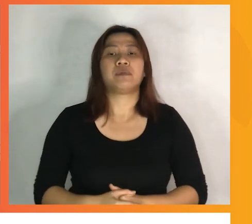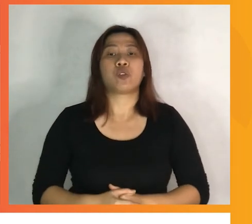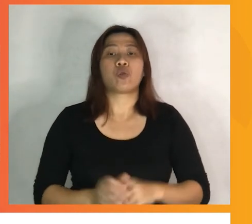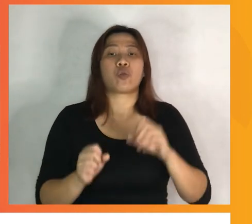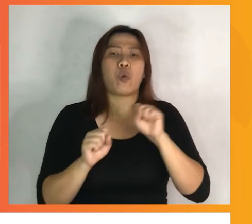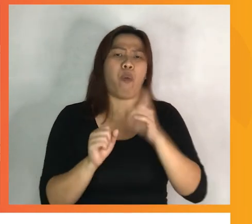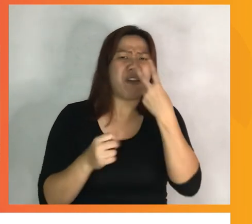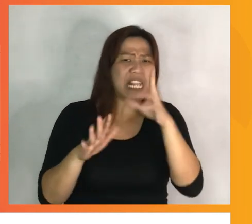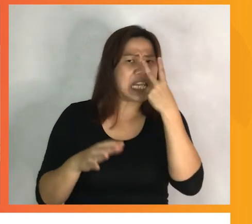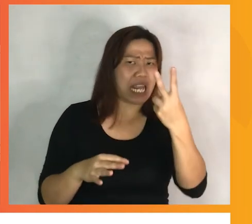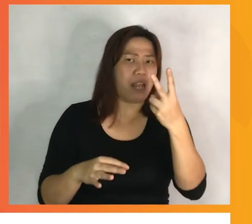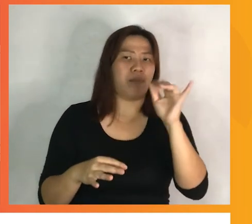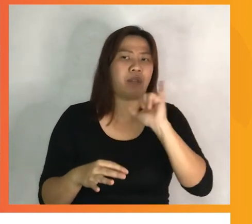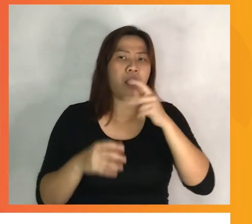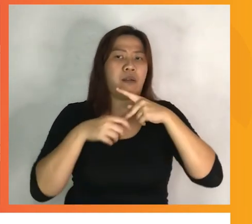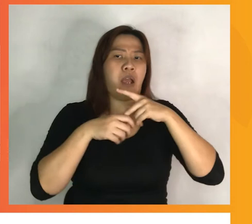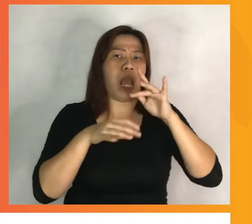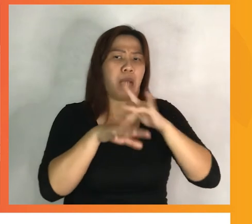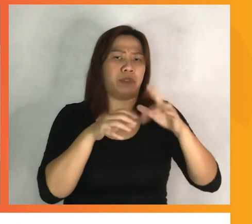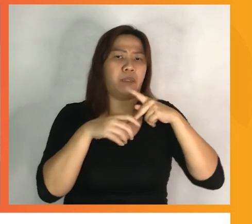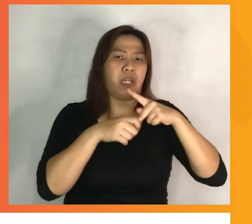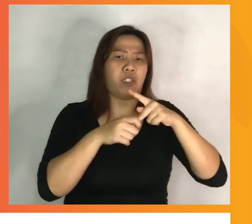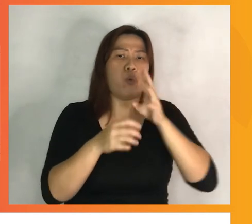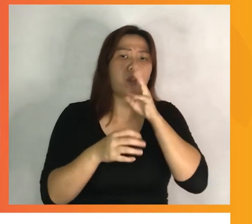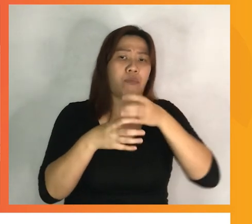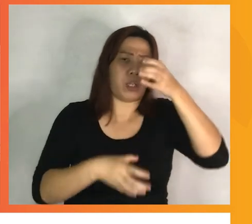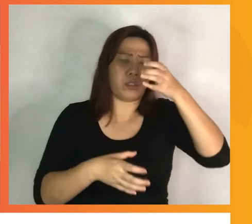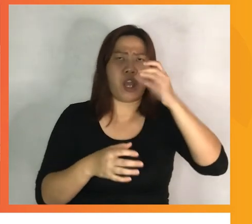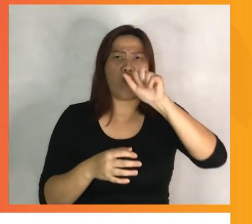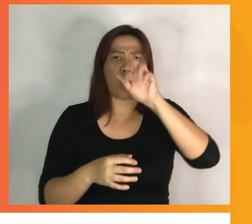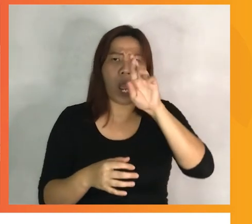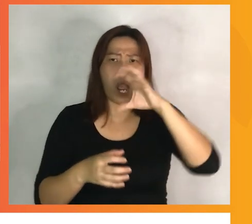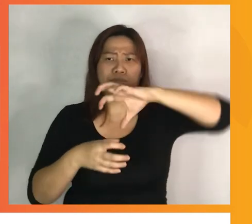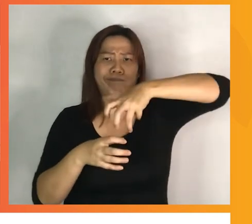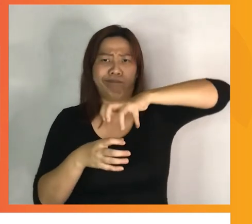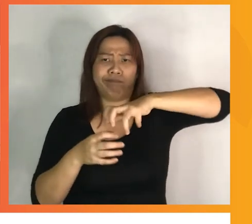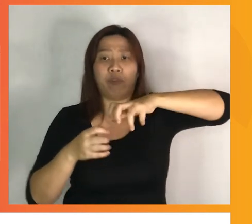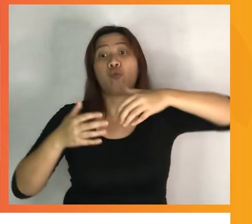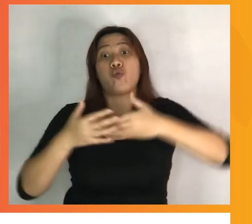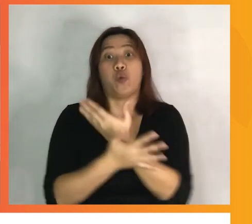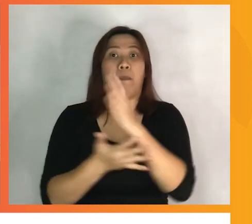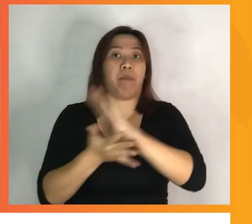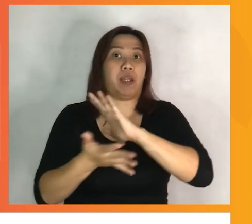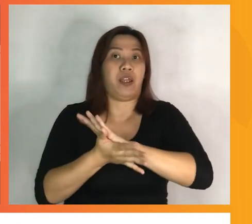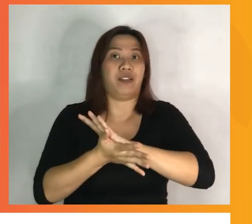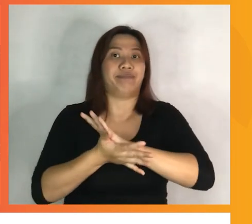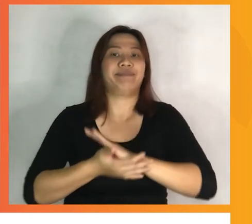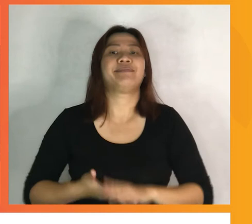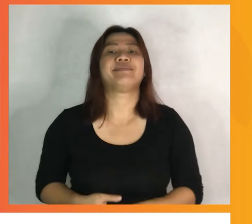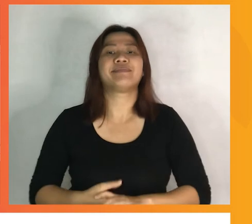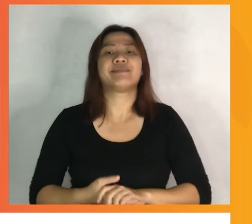So we've seen already things like empty plastic water bottles, jar lids,